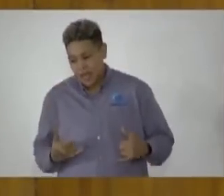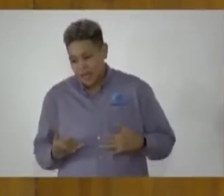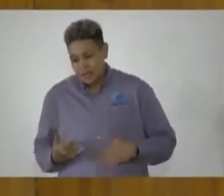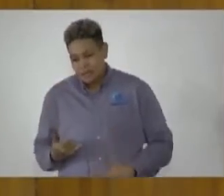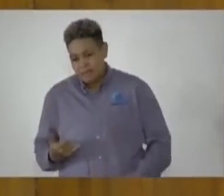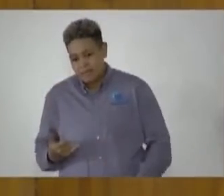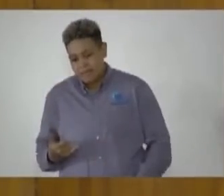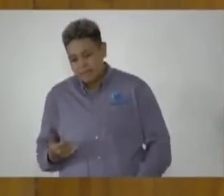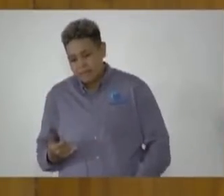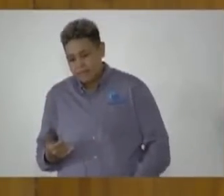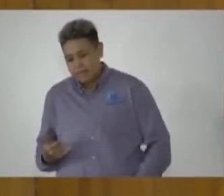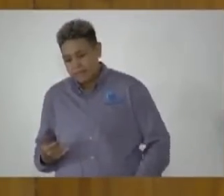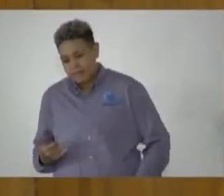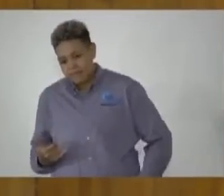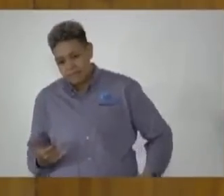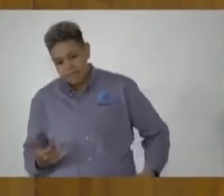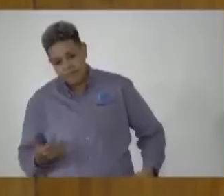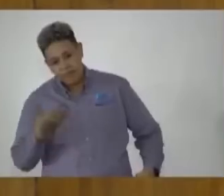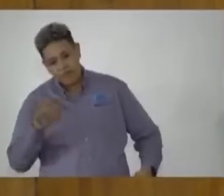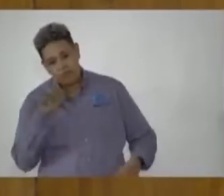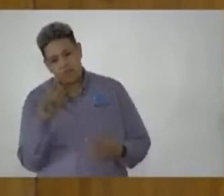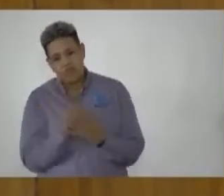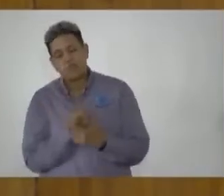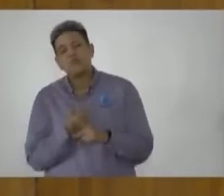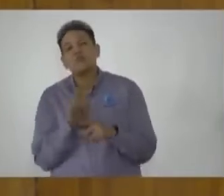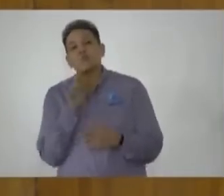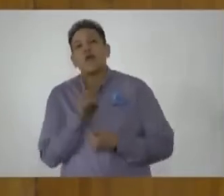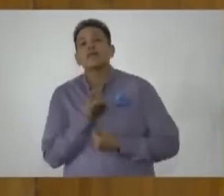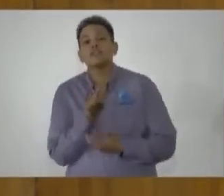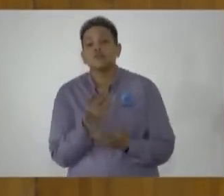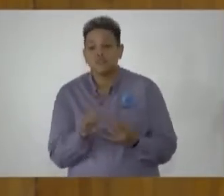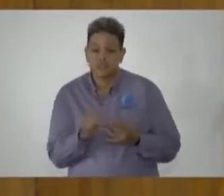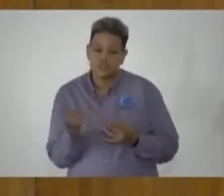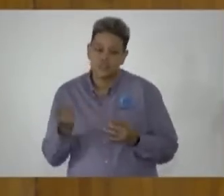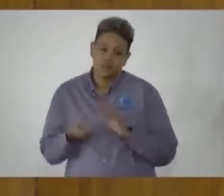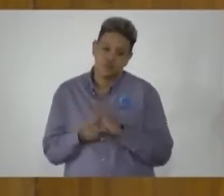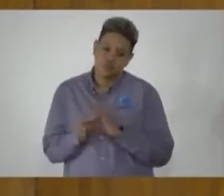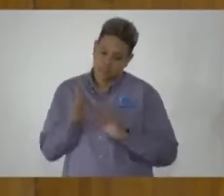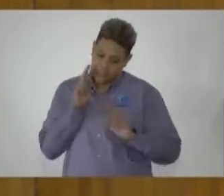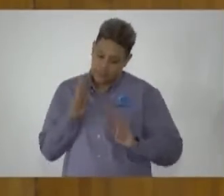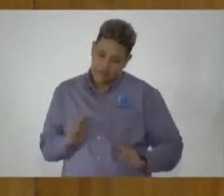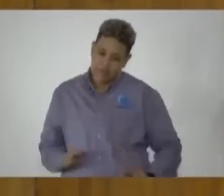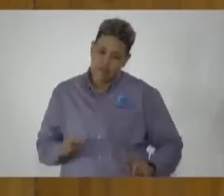and I would want to get the opportunity to review